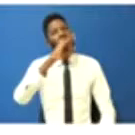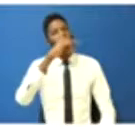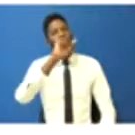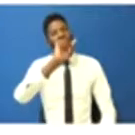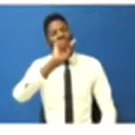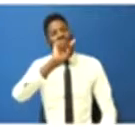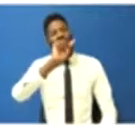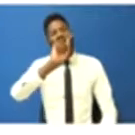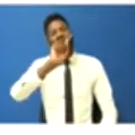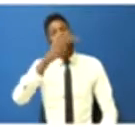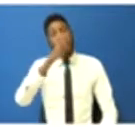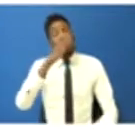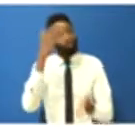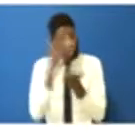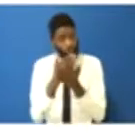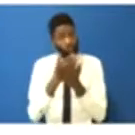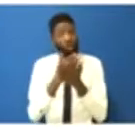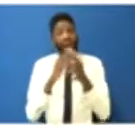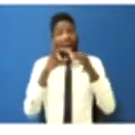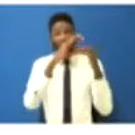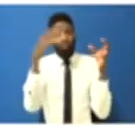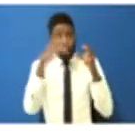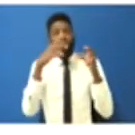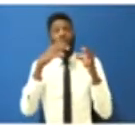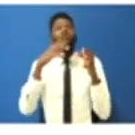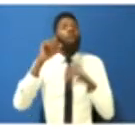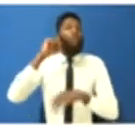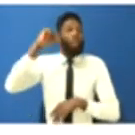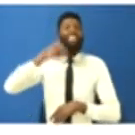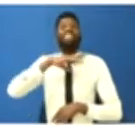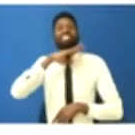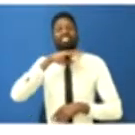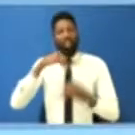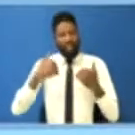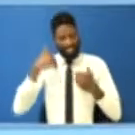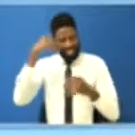zimmerman cesar chaffeho county nairobi